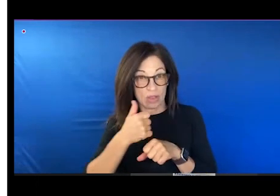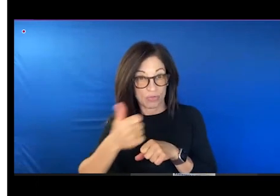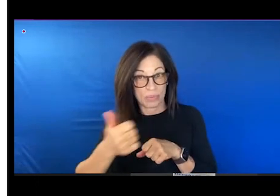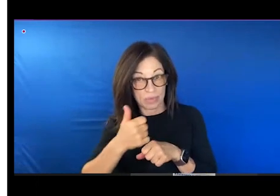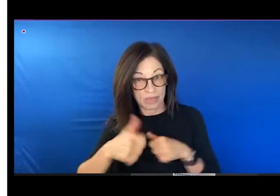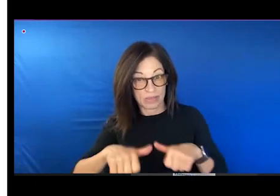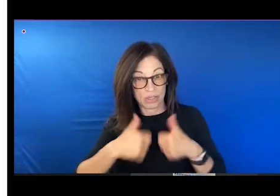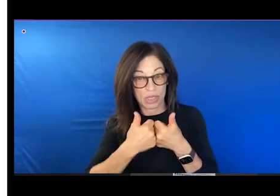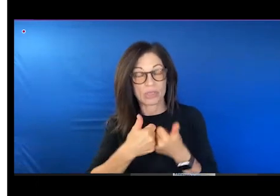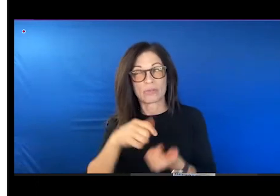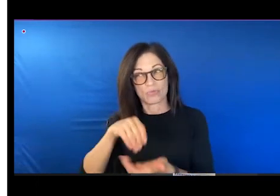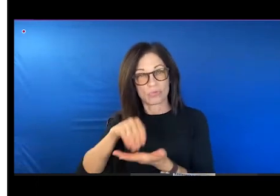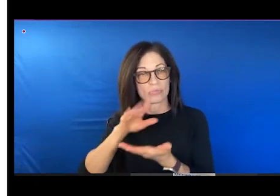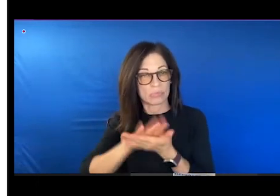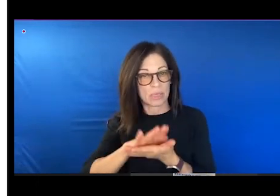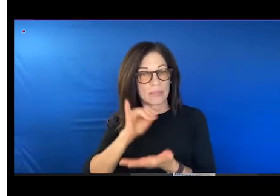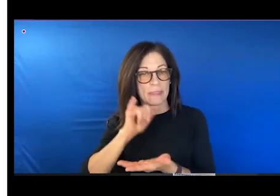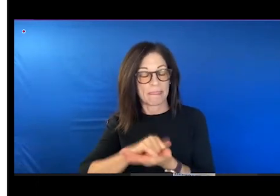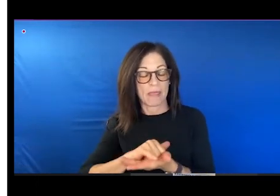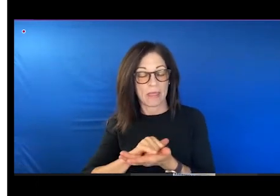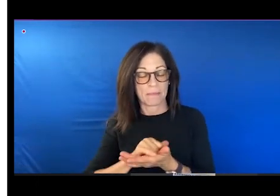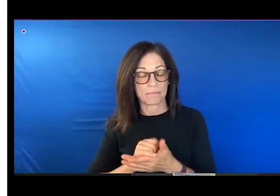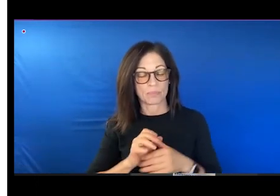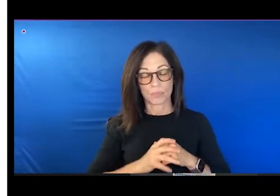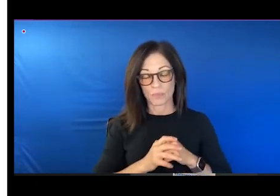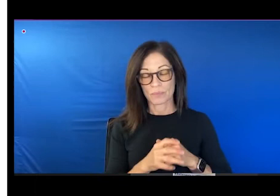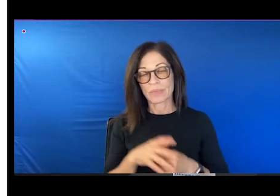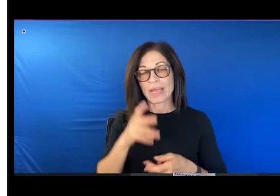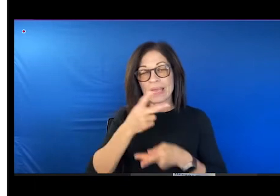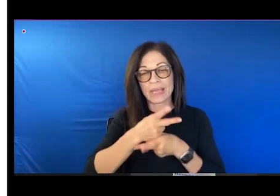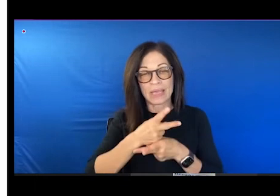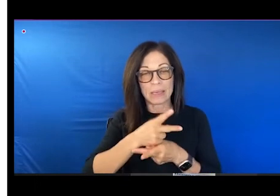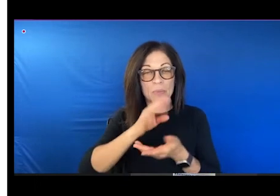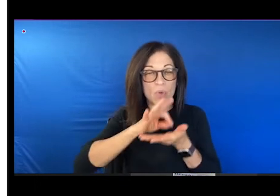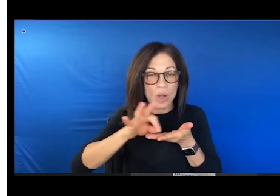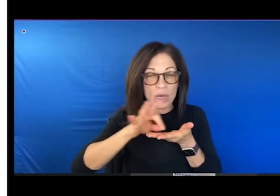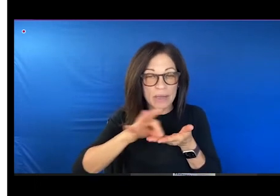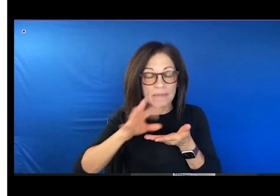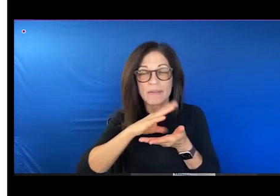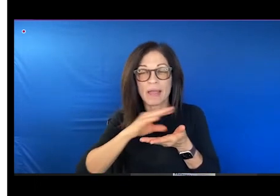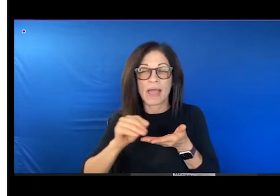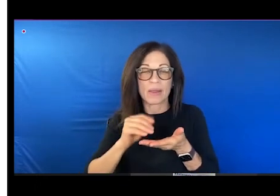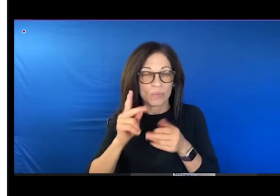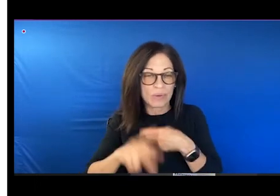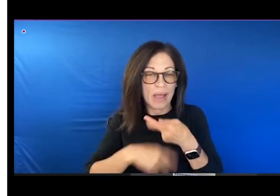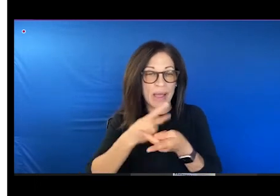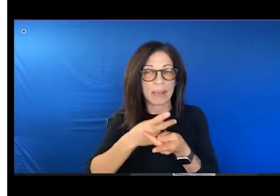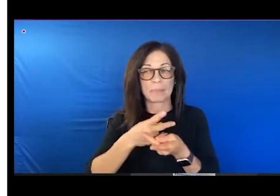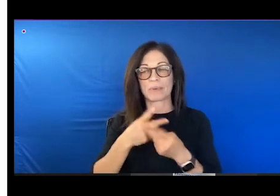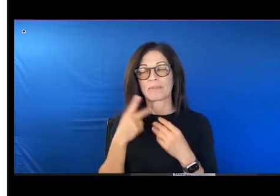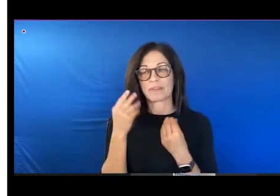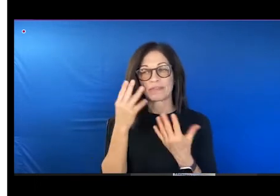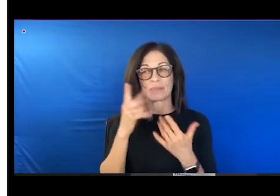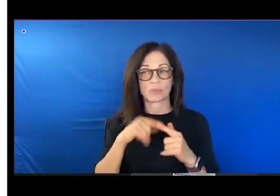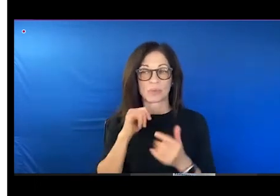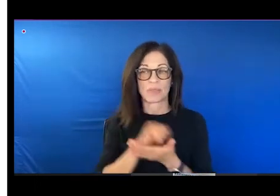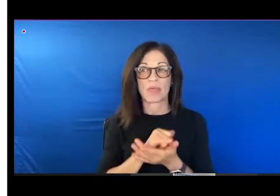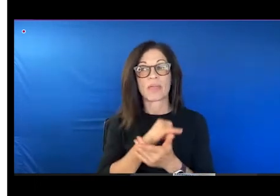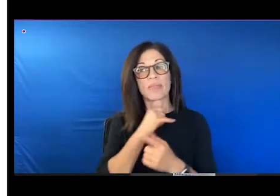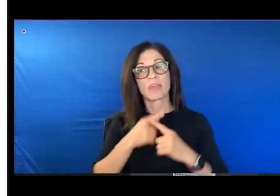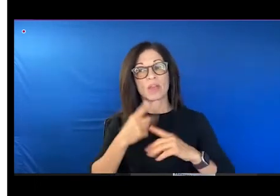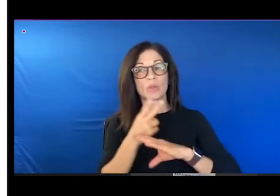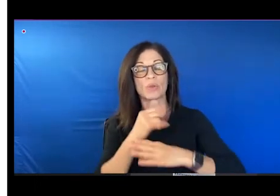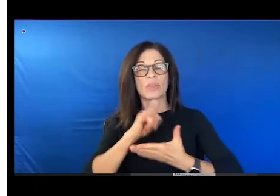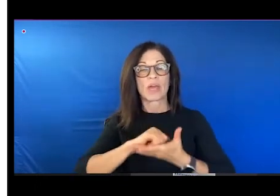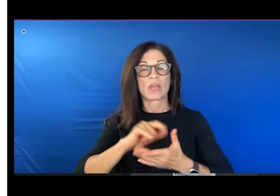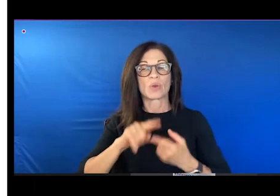that transportation is a challenge, document that. Keep quantitative and qualitative records of that. And then that